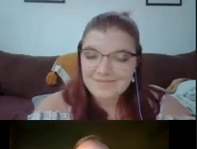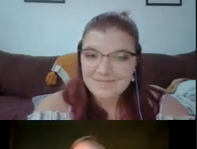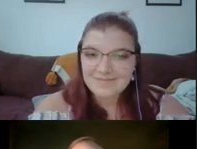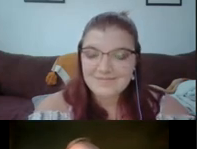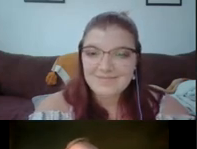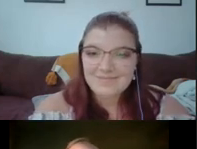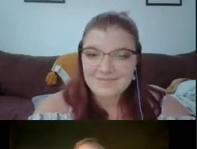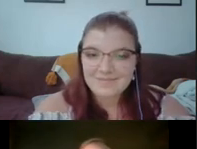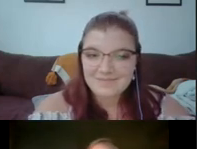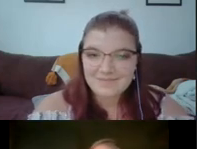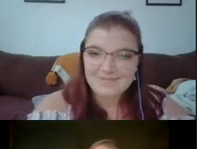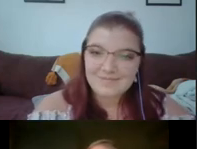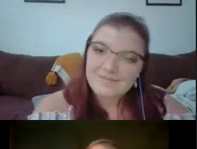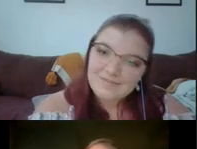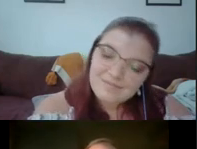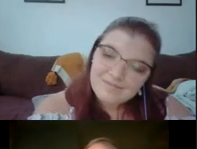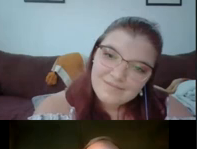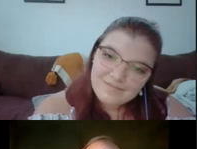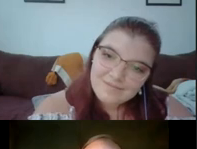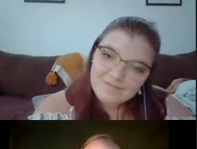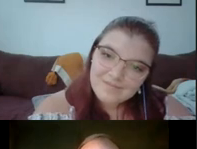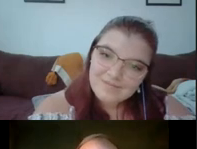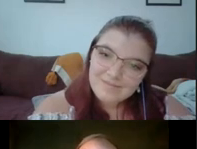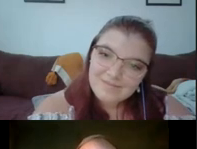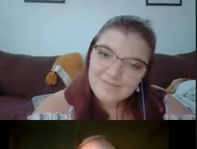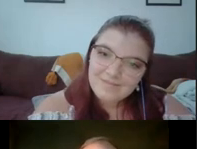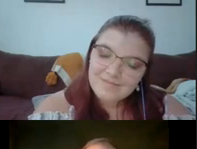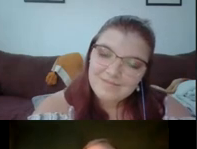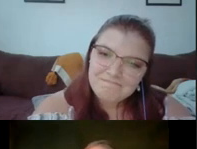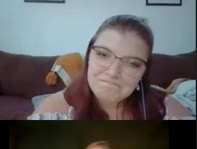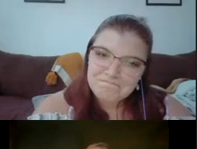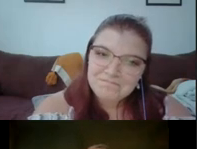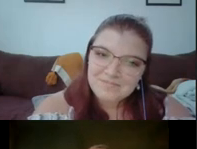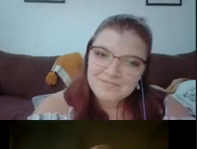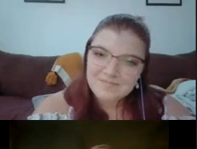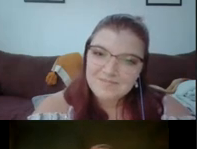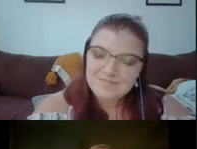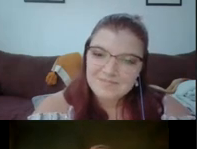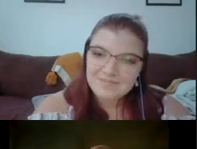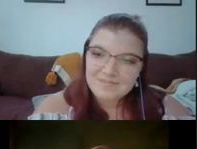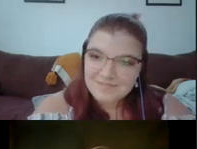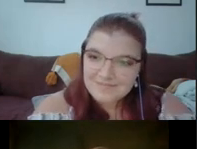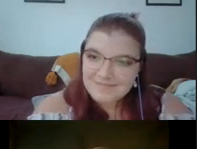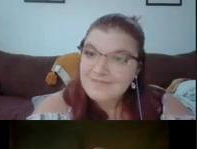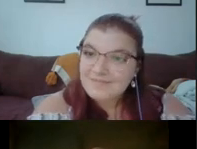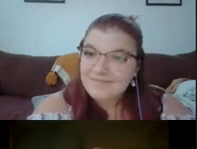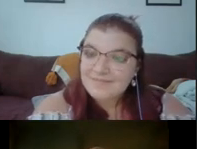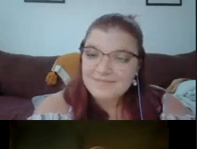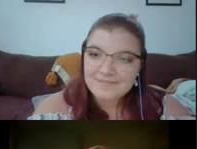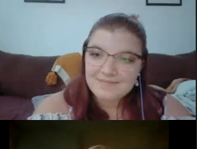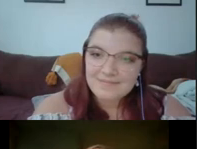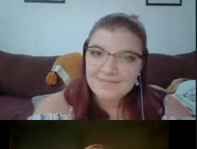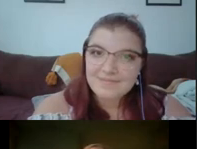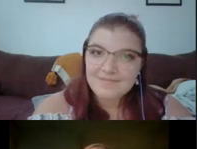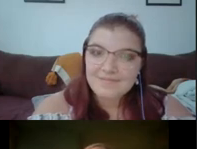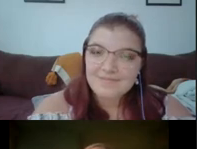except if you look over to the right, they added a laboratory school. Laboratory school was where those who were going to